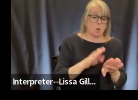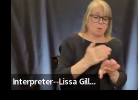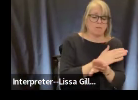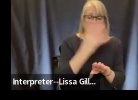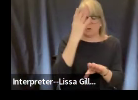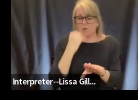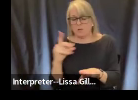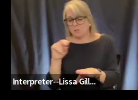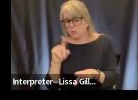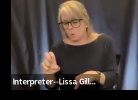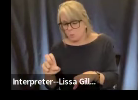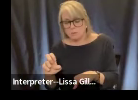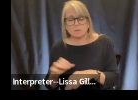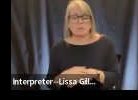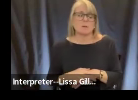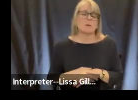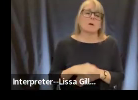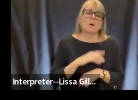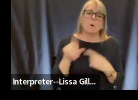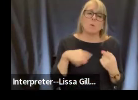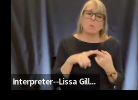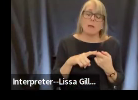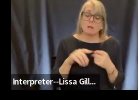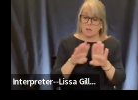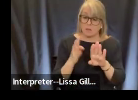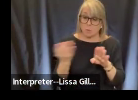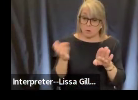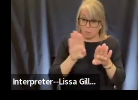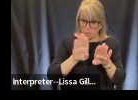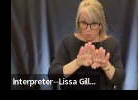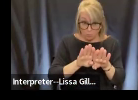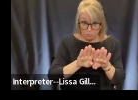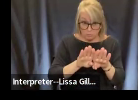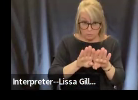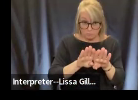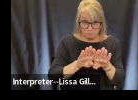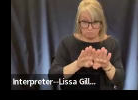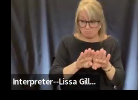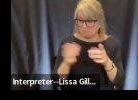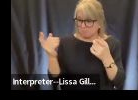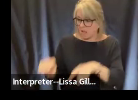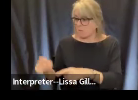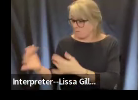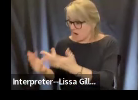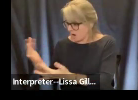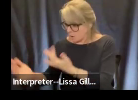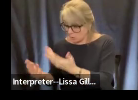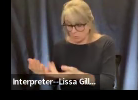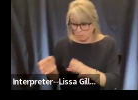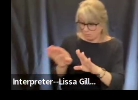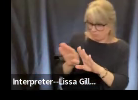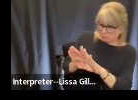The thought process is that when you have your door closed and a fire occurs, Truly, it is protecting